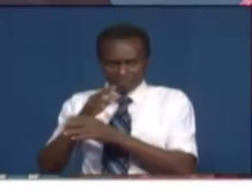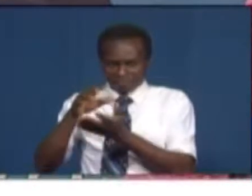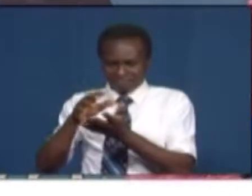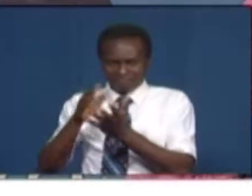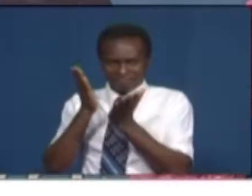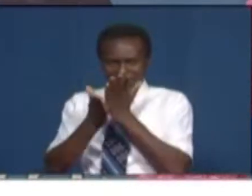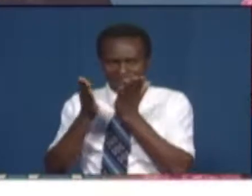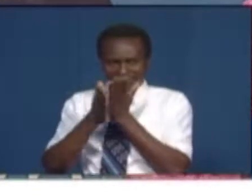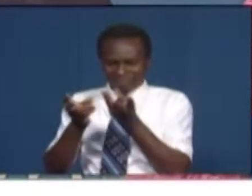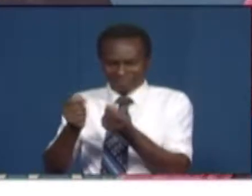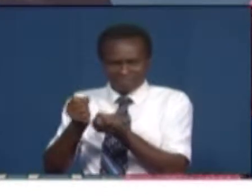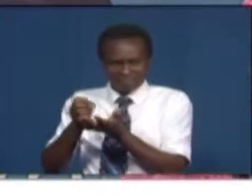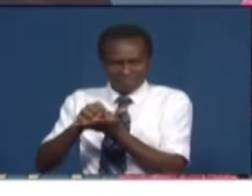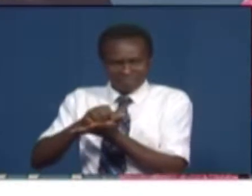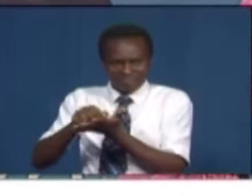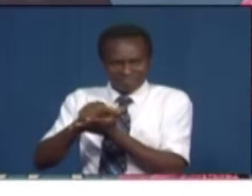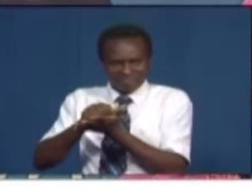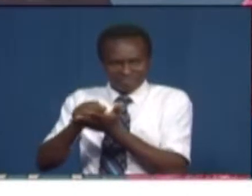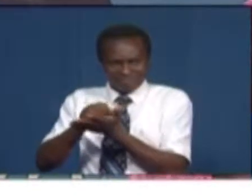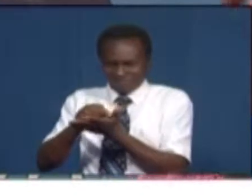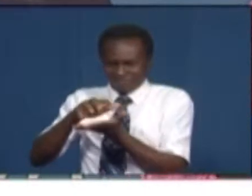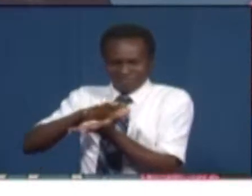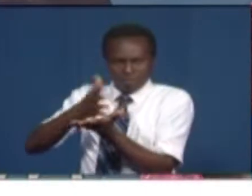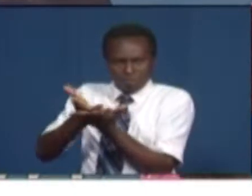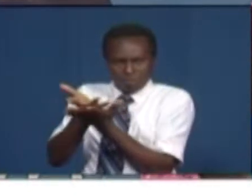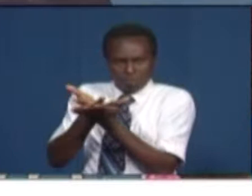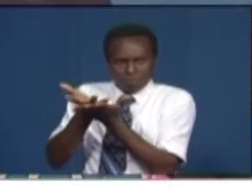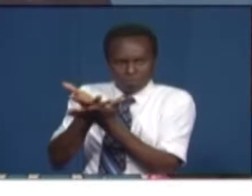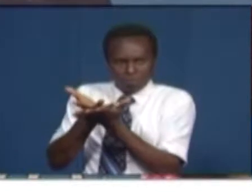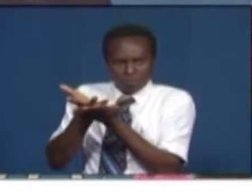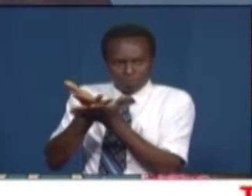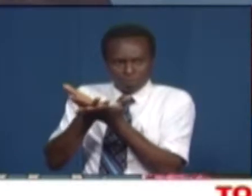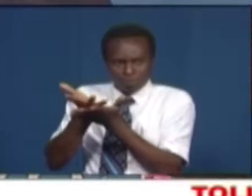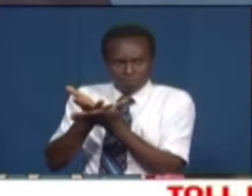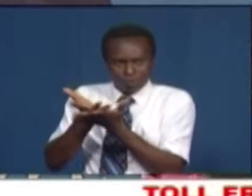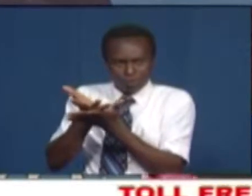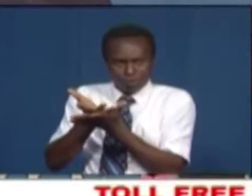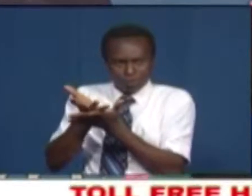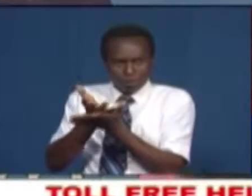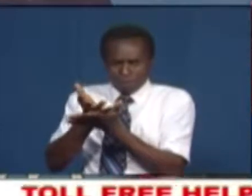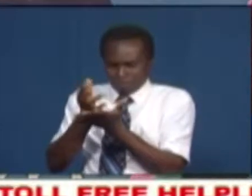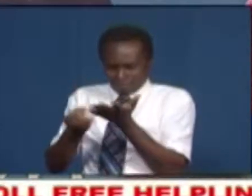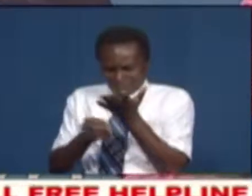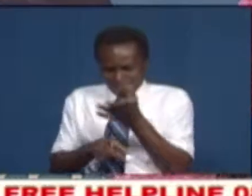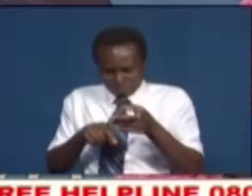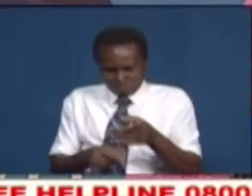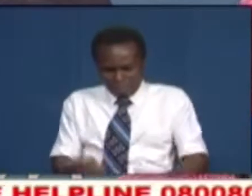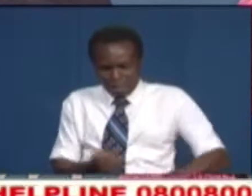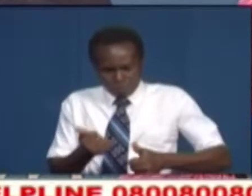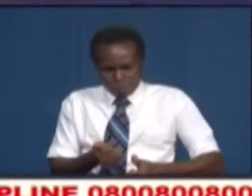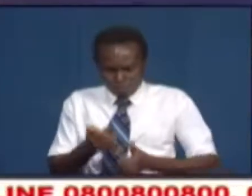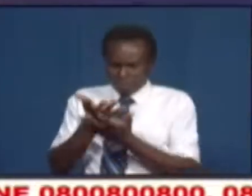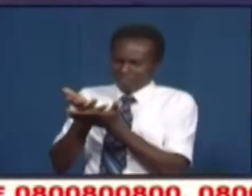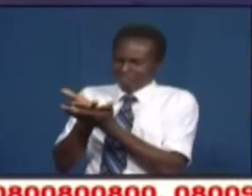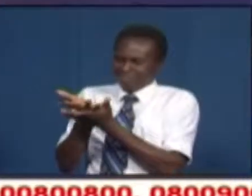take off the chaff, you've refined it. Okay, so you've kind of minimized the nutritional adequacy of that food.